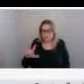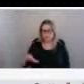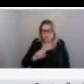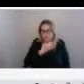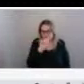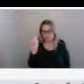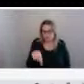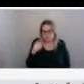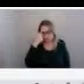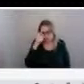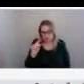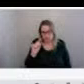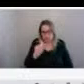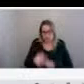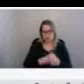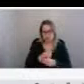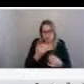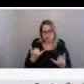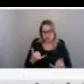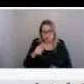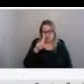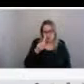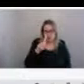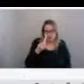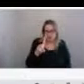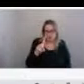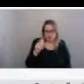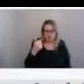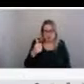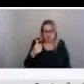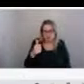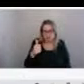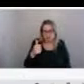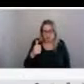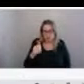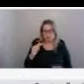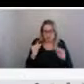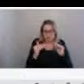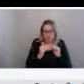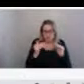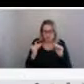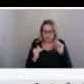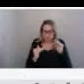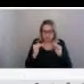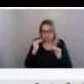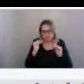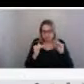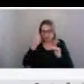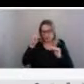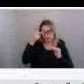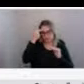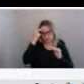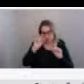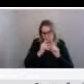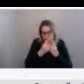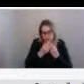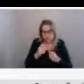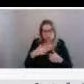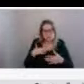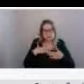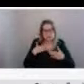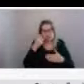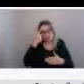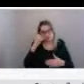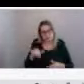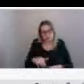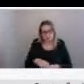years and i currently live in ld10 which is a fair and balanced political district for which i am grateful